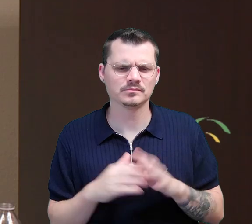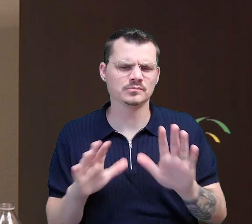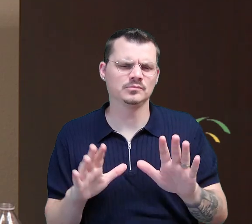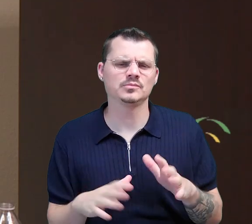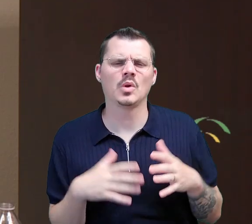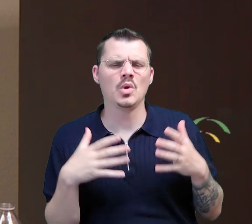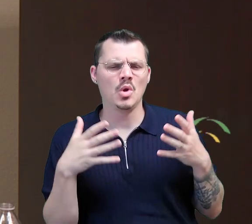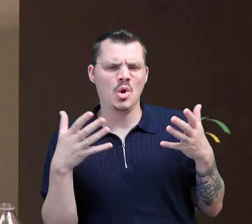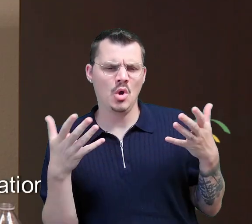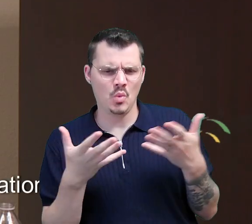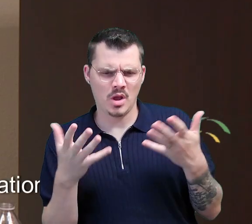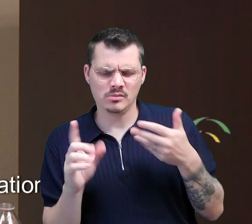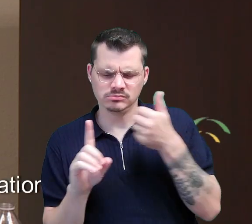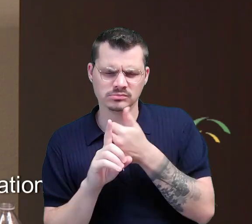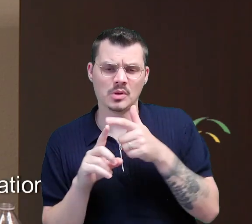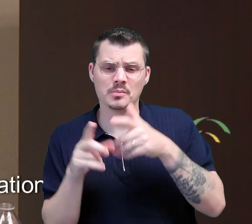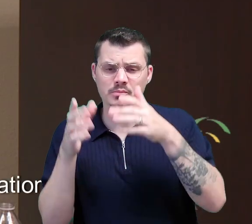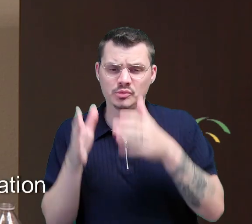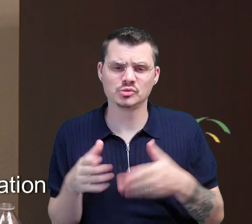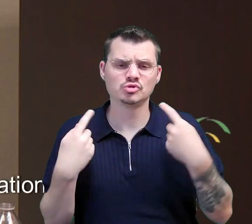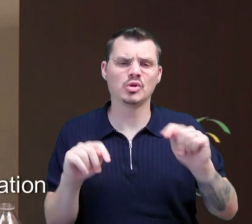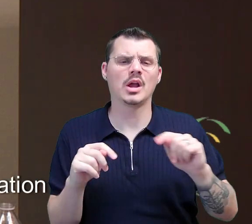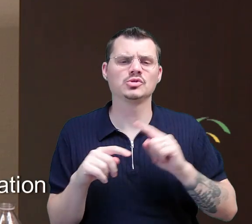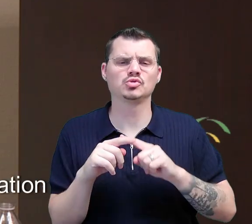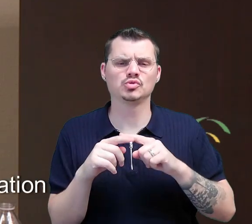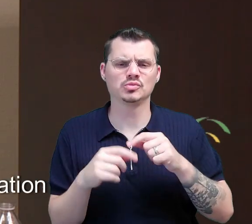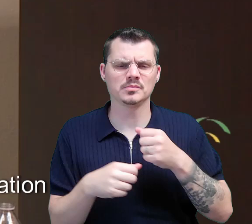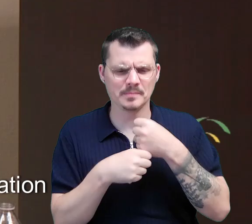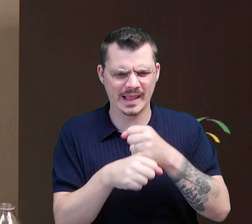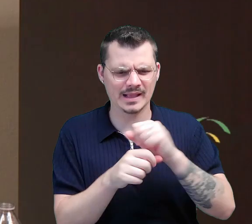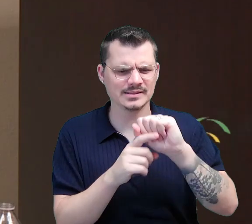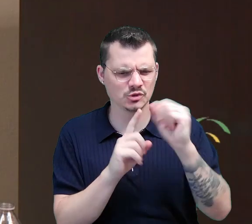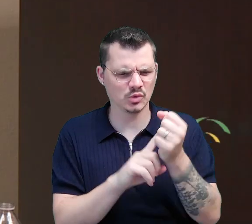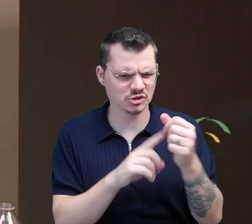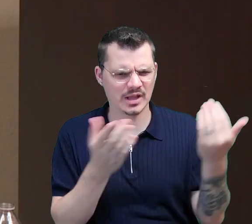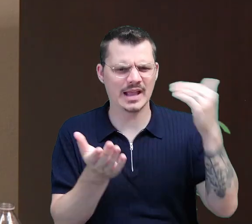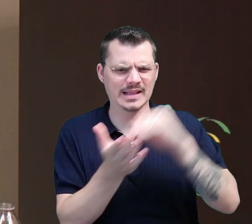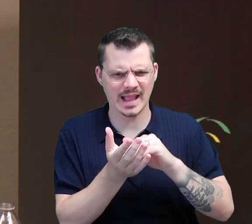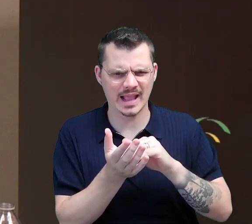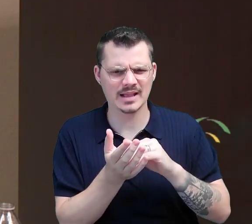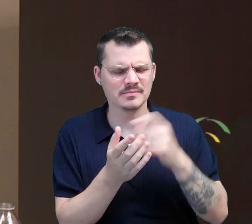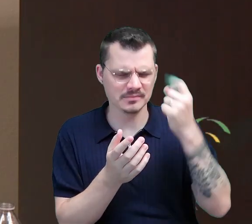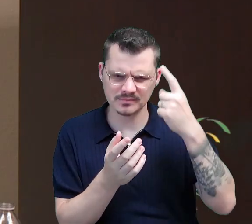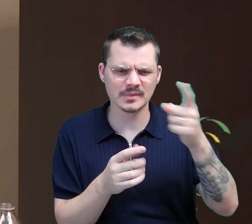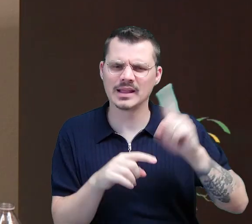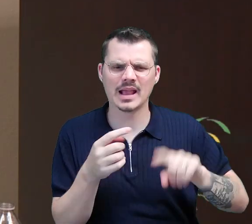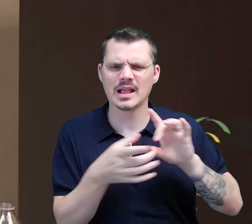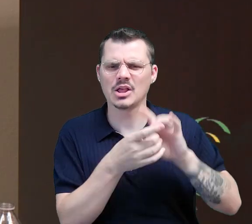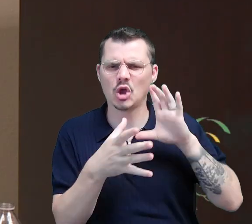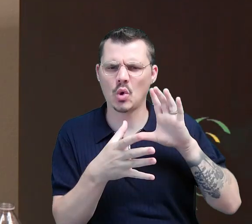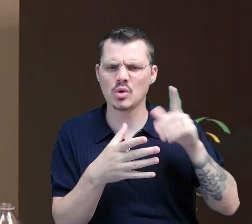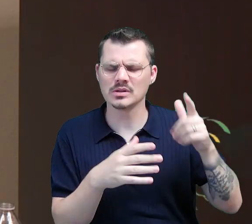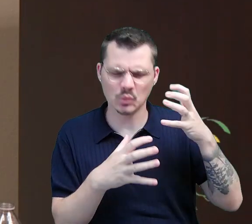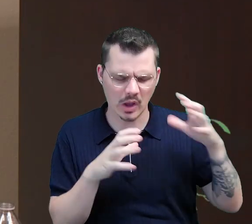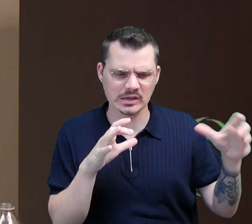What is it when a person tries to recreate a situation and they can't let go of it?